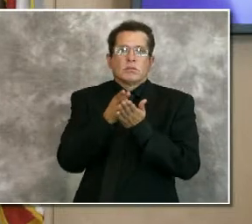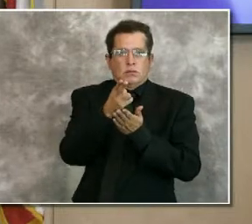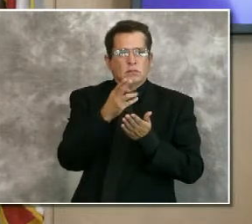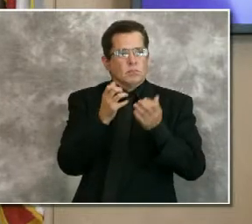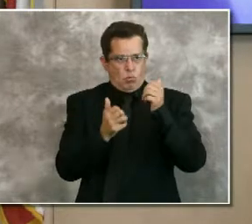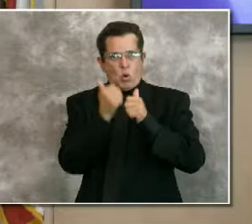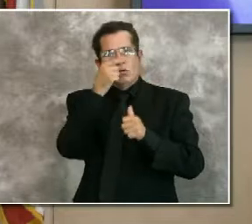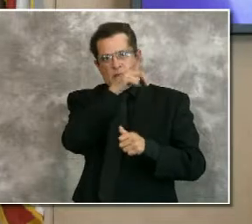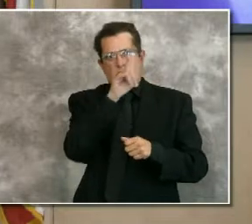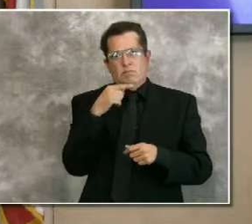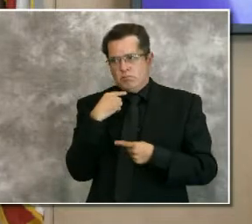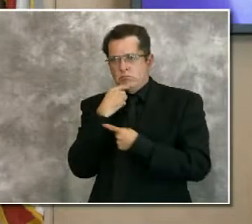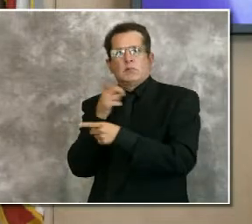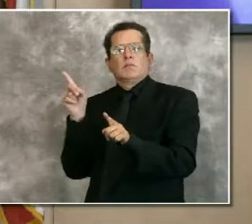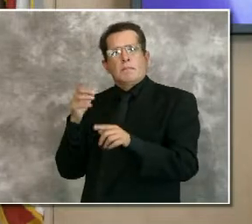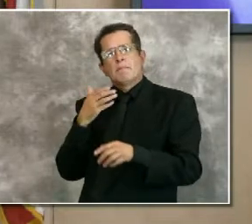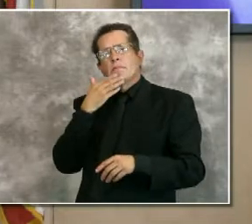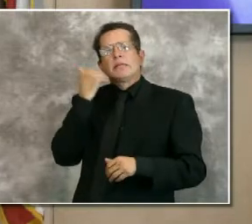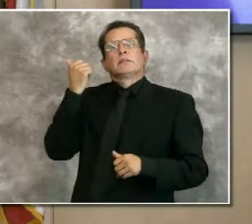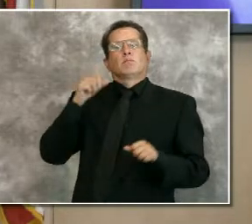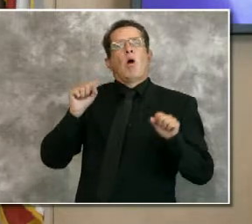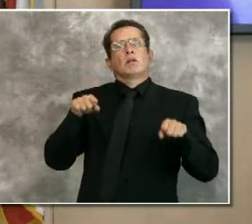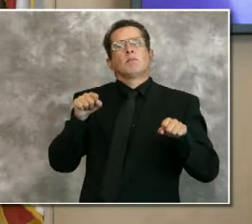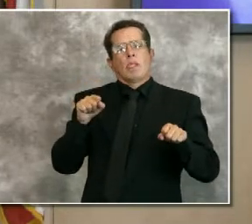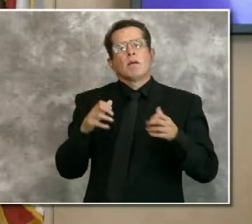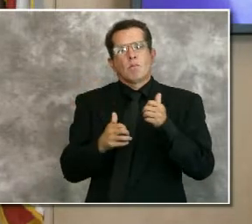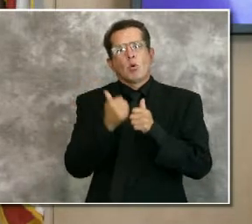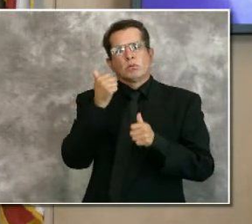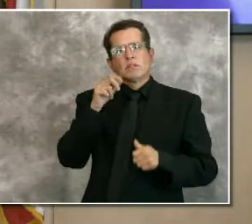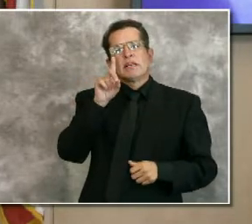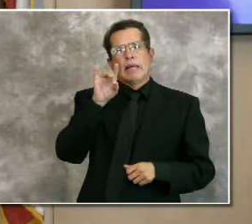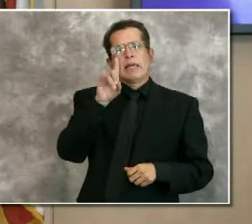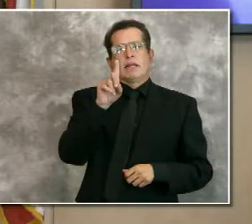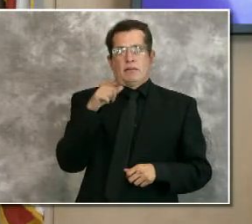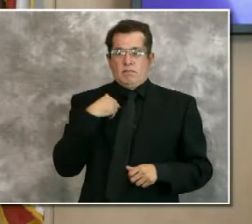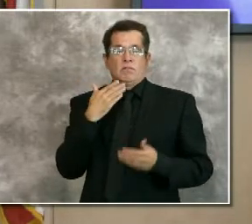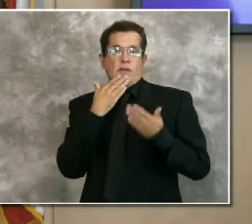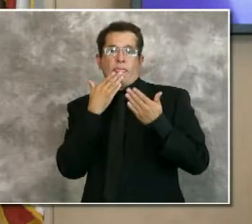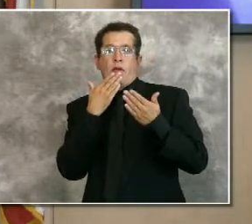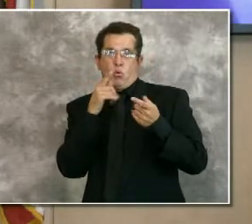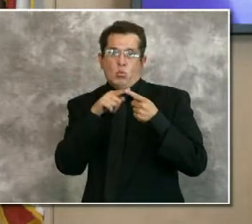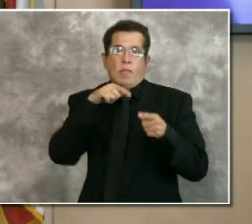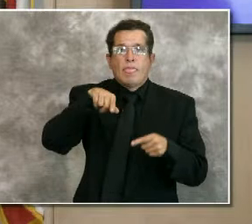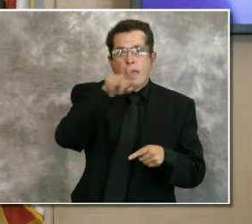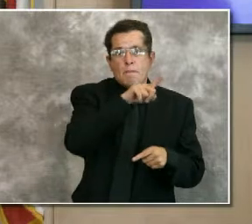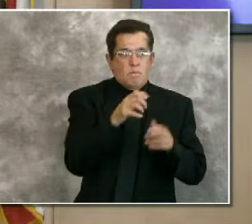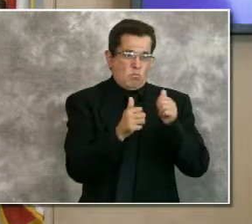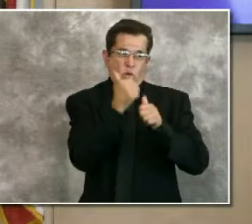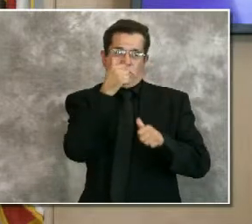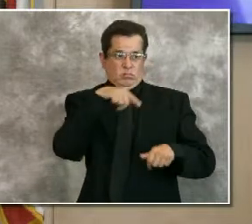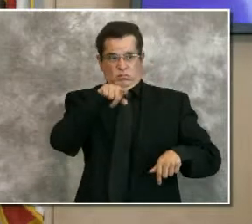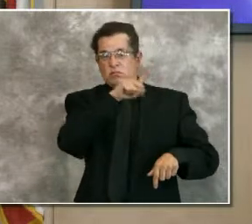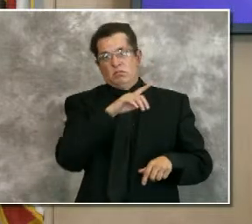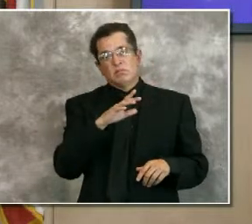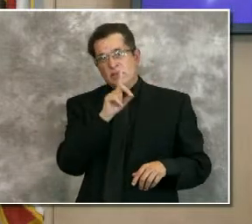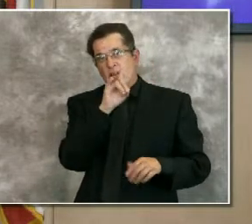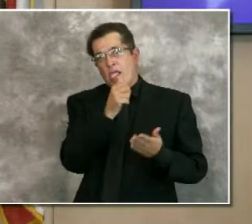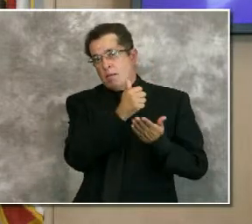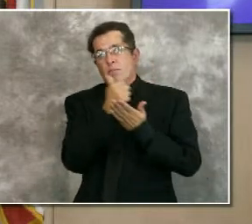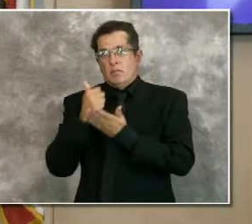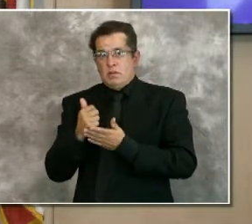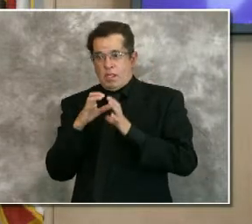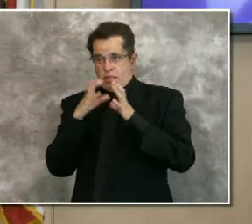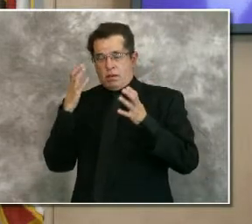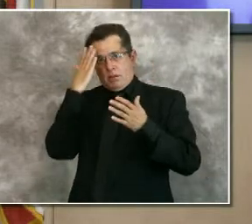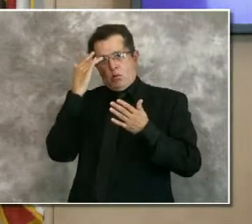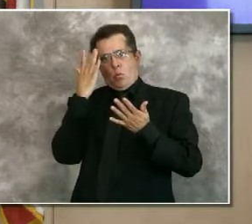best information as they can about close contacts, and we really appreciate that. And indeed, one of the reasons why we